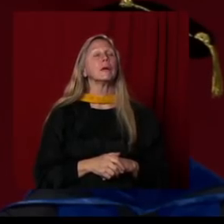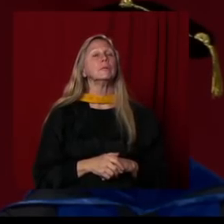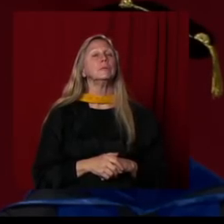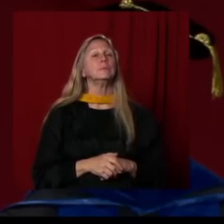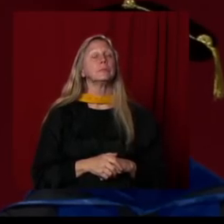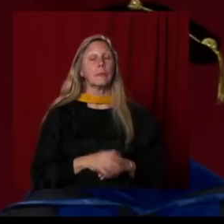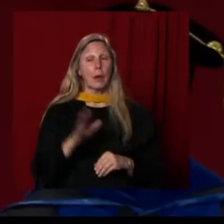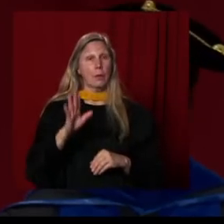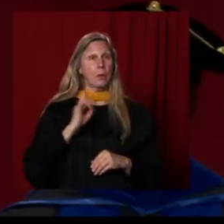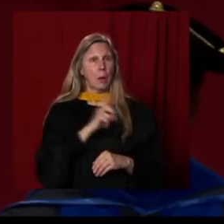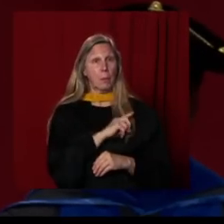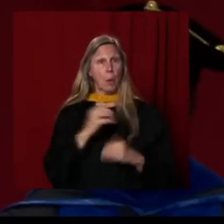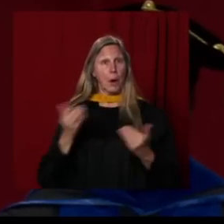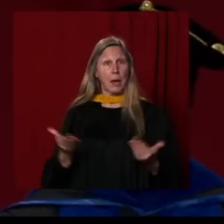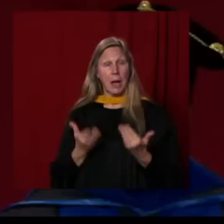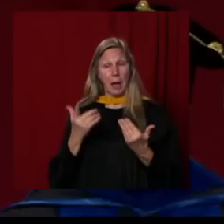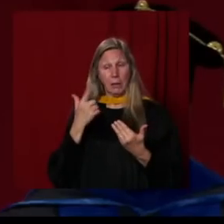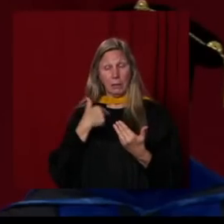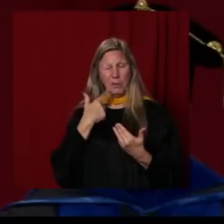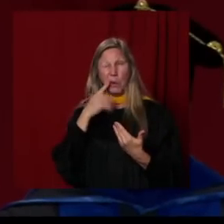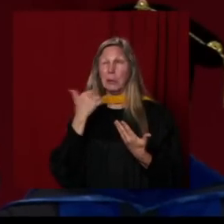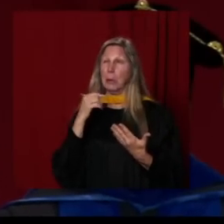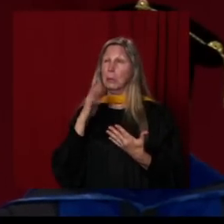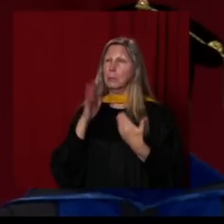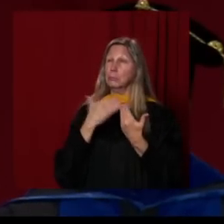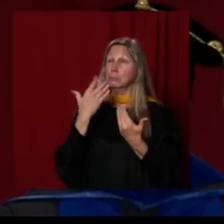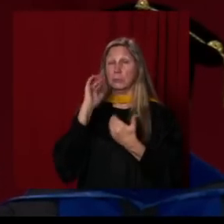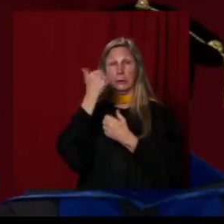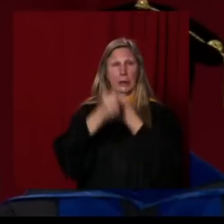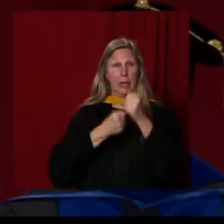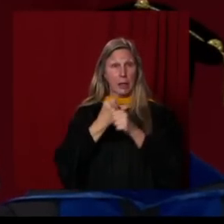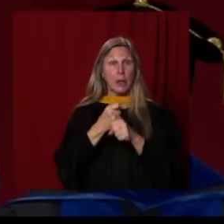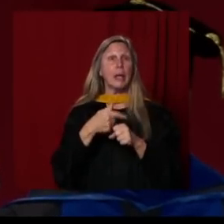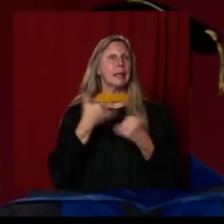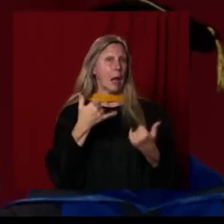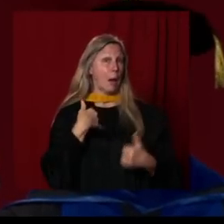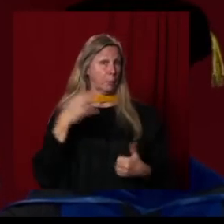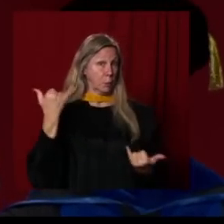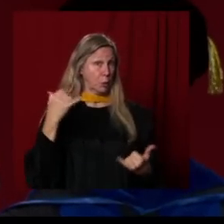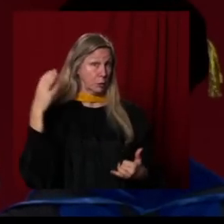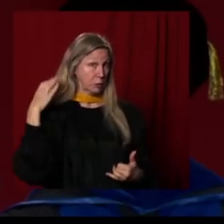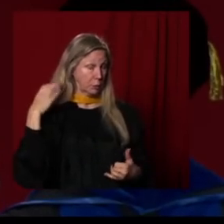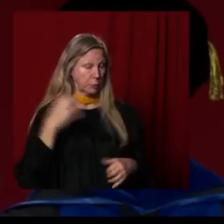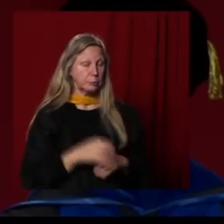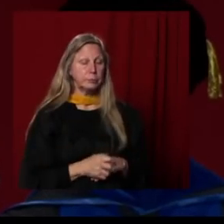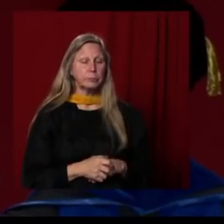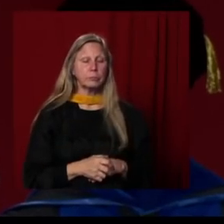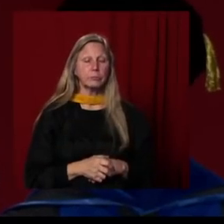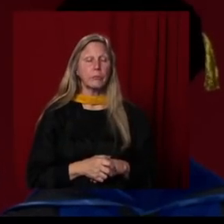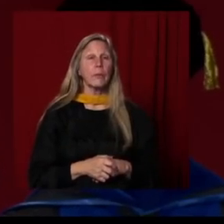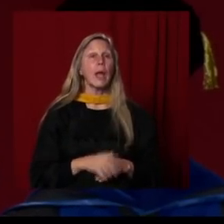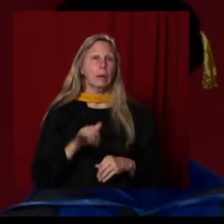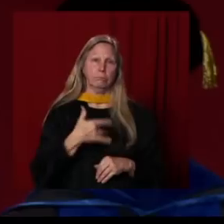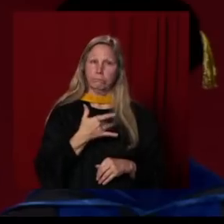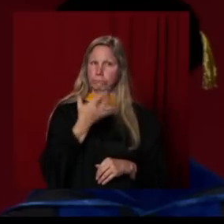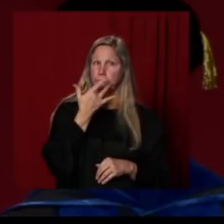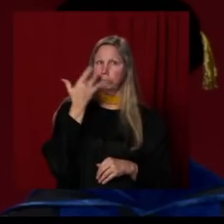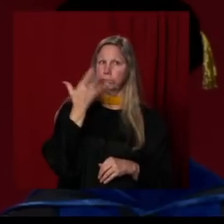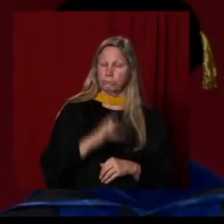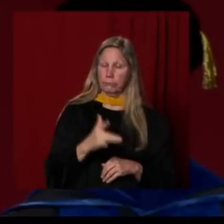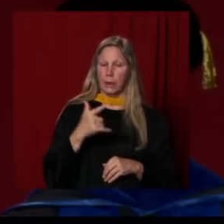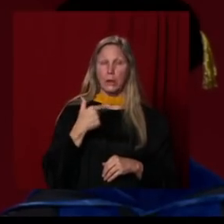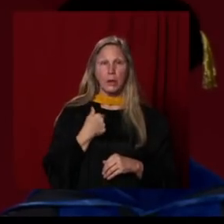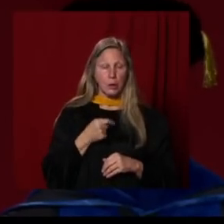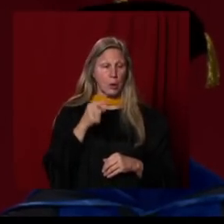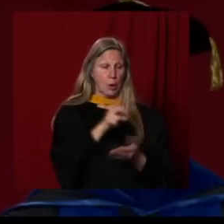Serving on the board for nearly a decade now and as chairman of the board has allowed me the great fortune of visiting